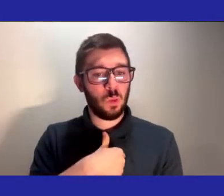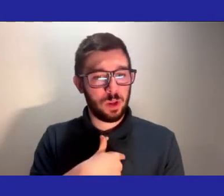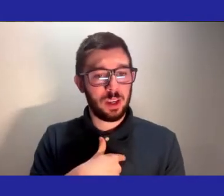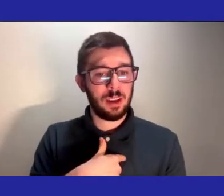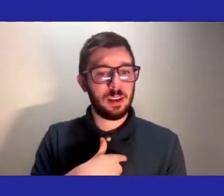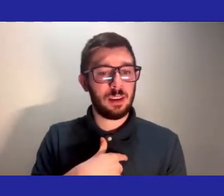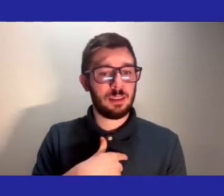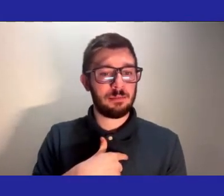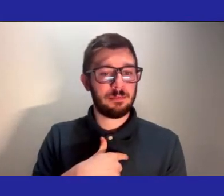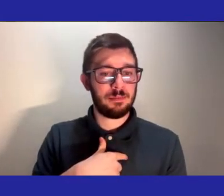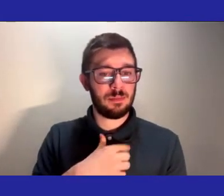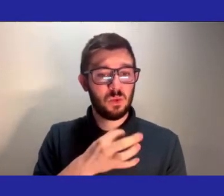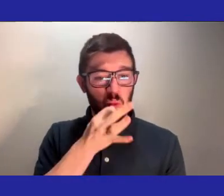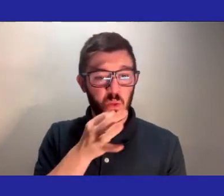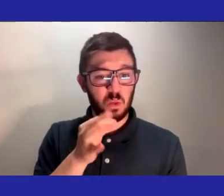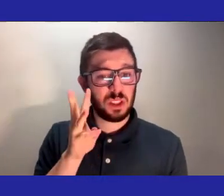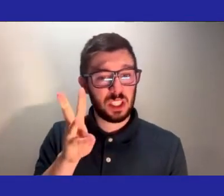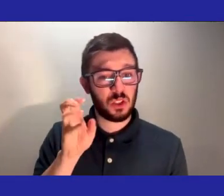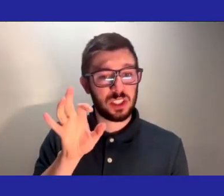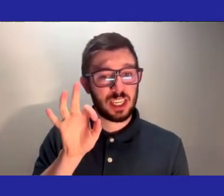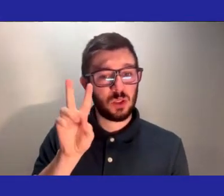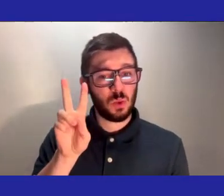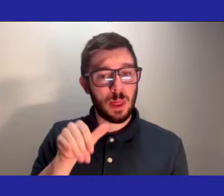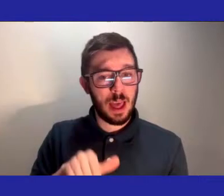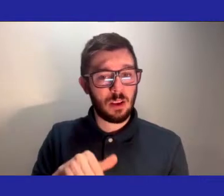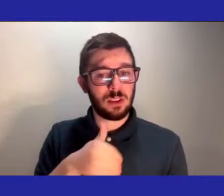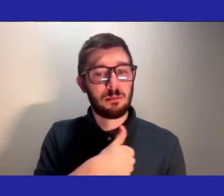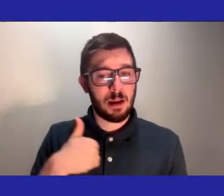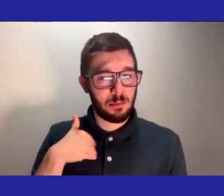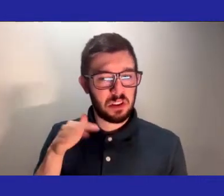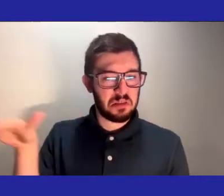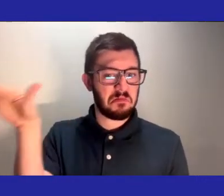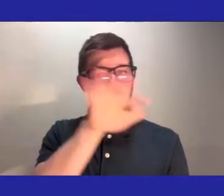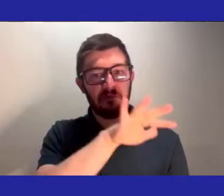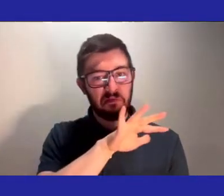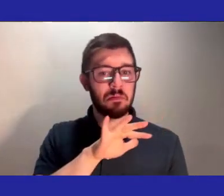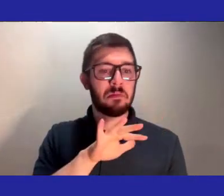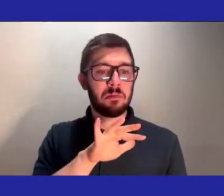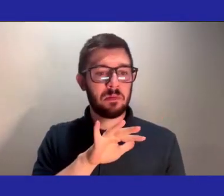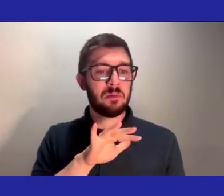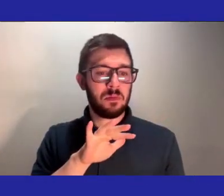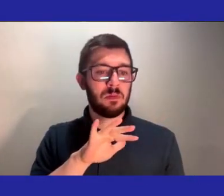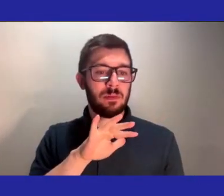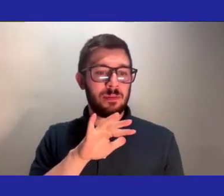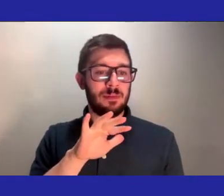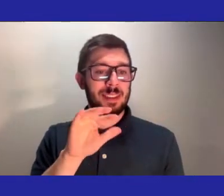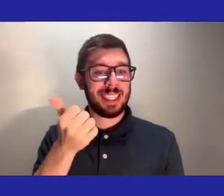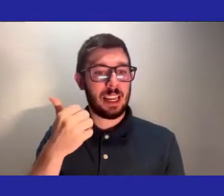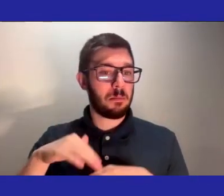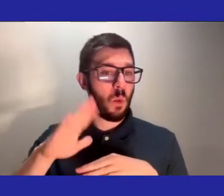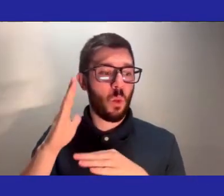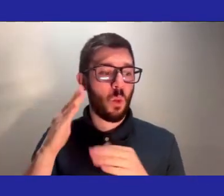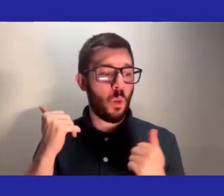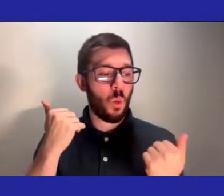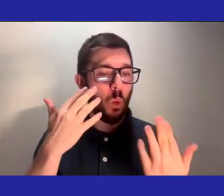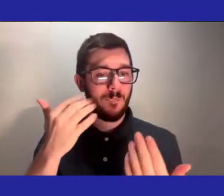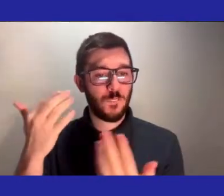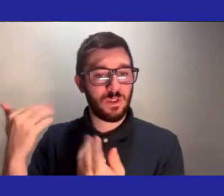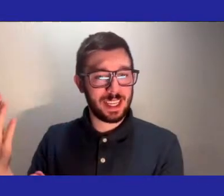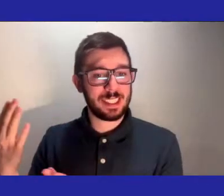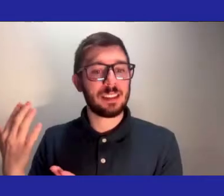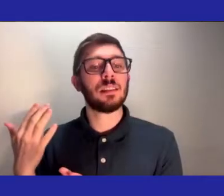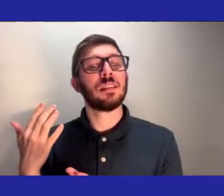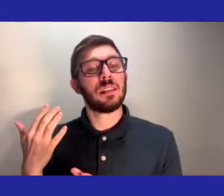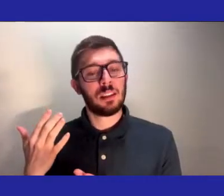692,000 members across 10 or more plan offerings. It represents a growth, as you can see, of